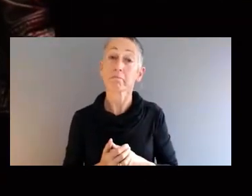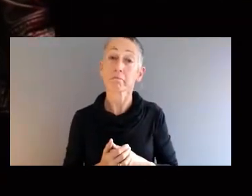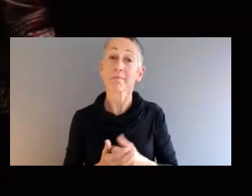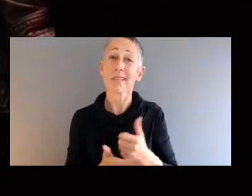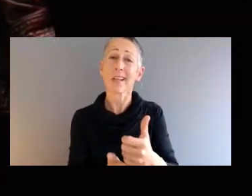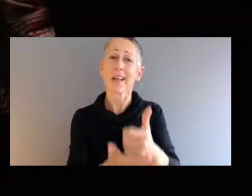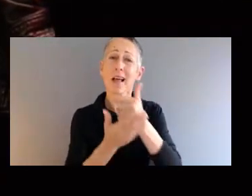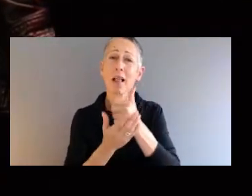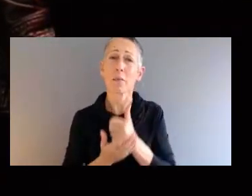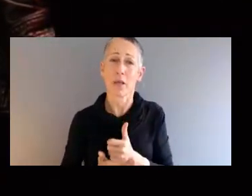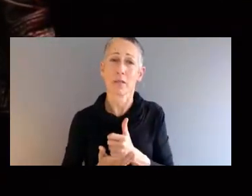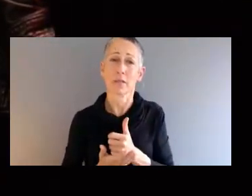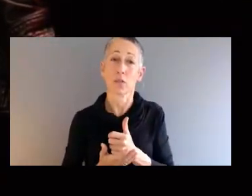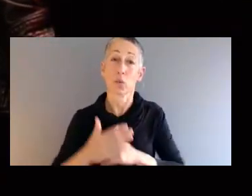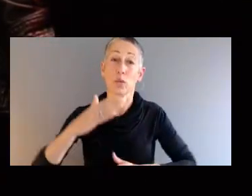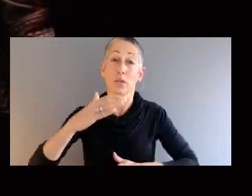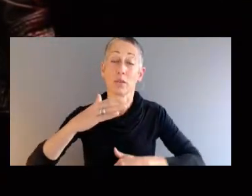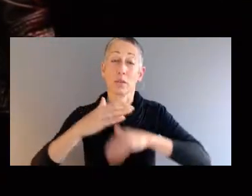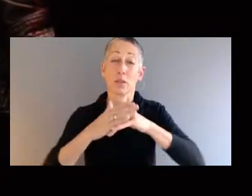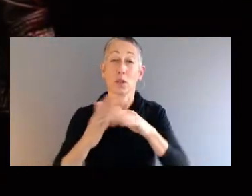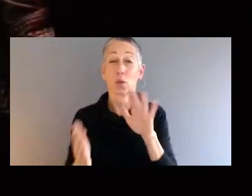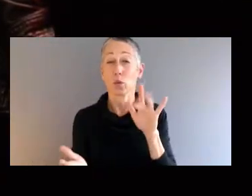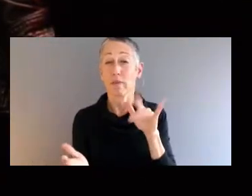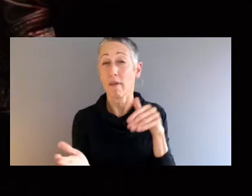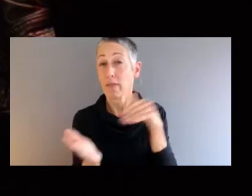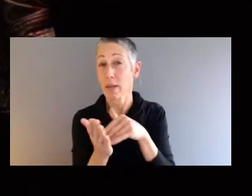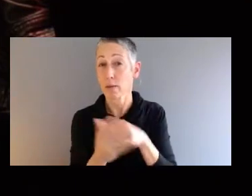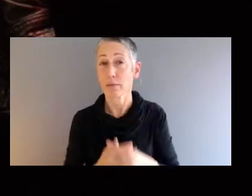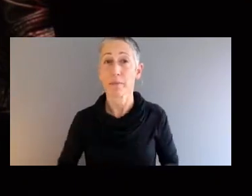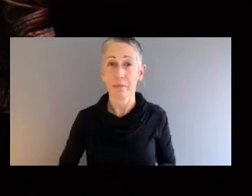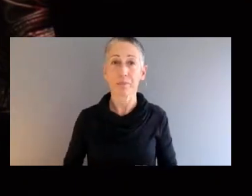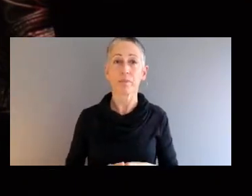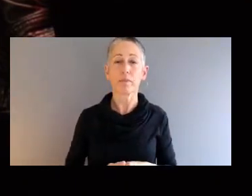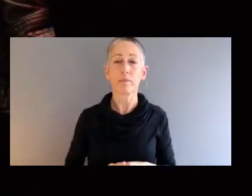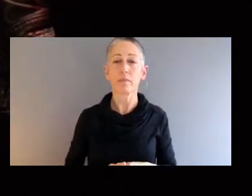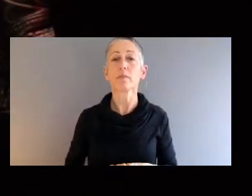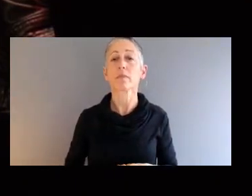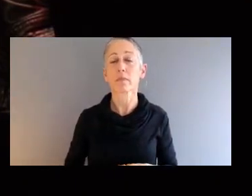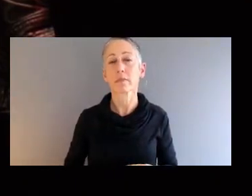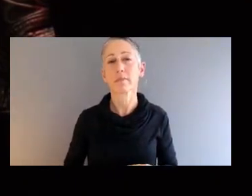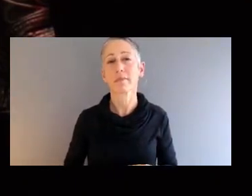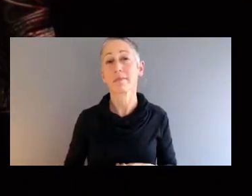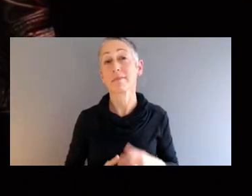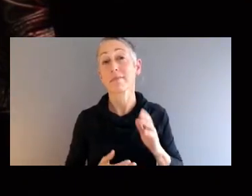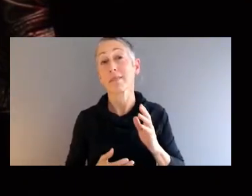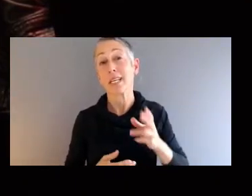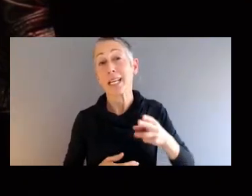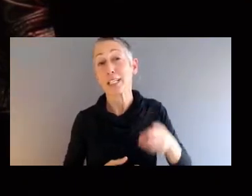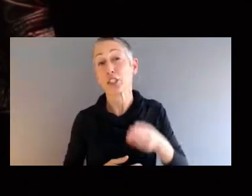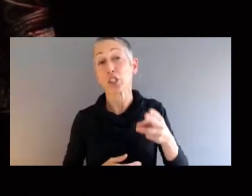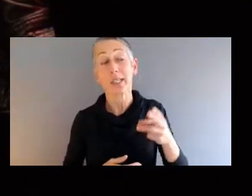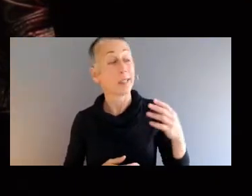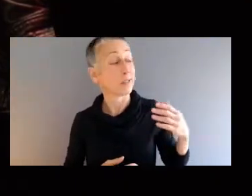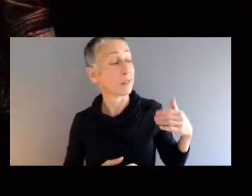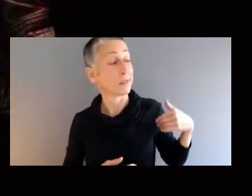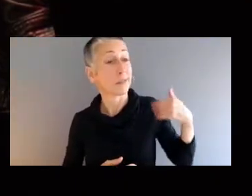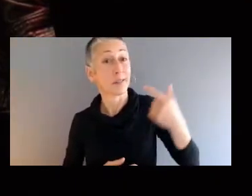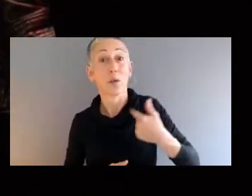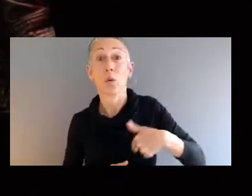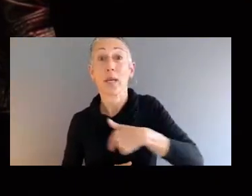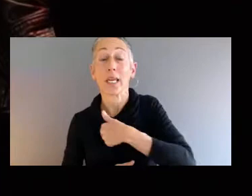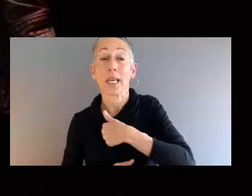our goal. I've heard that we stand on the shoulders of those who came before us. And I see it in action